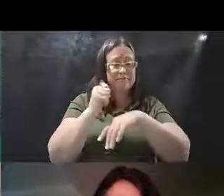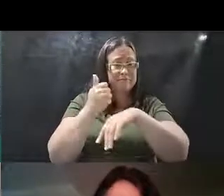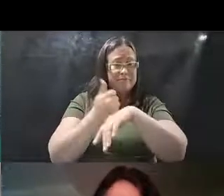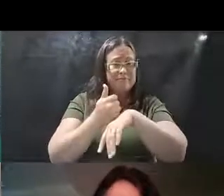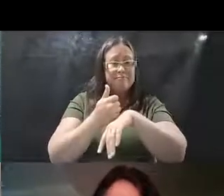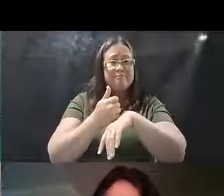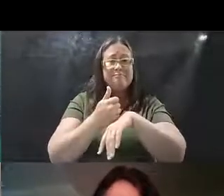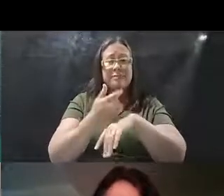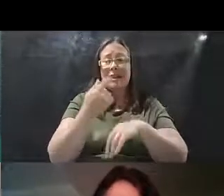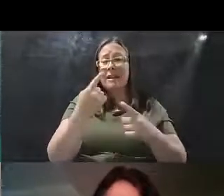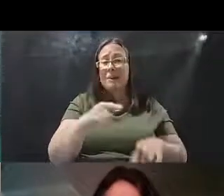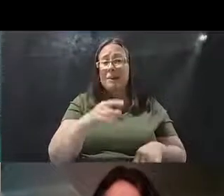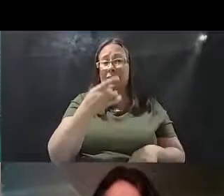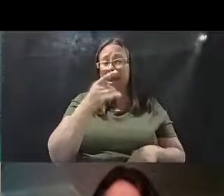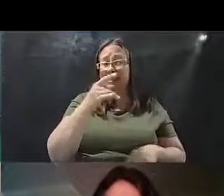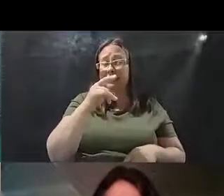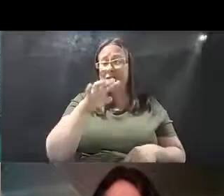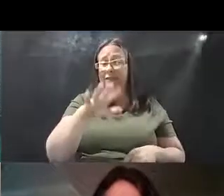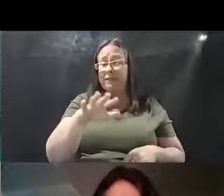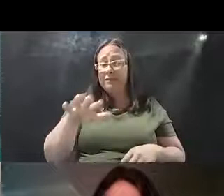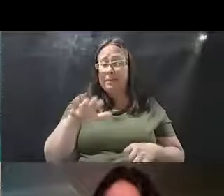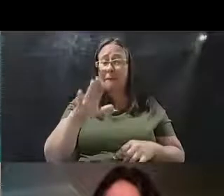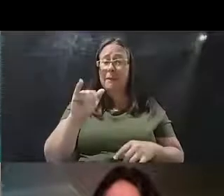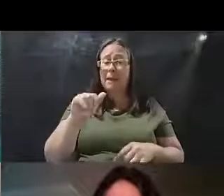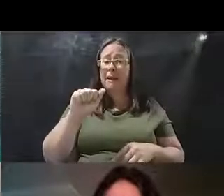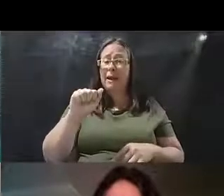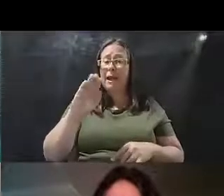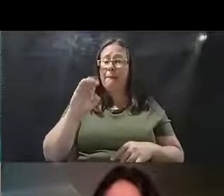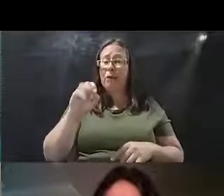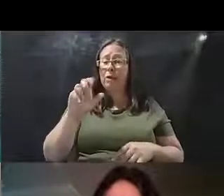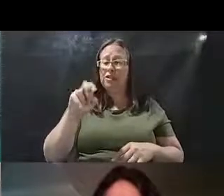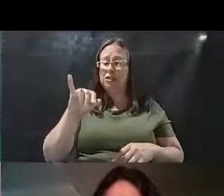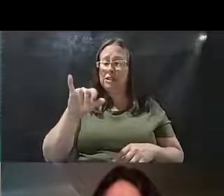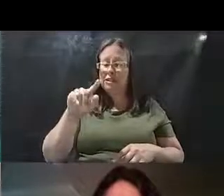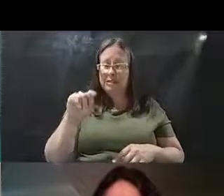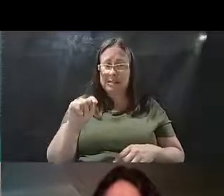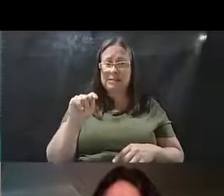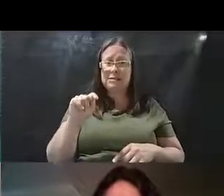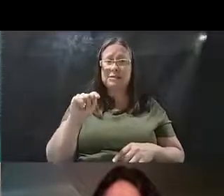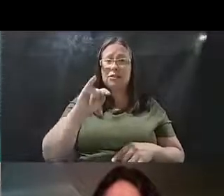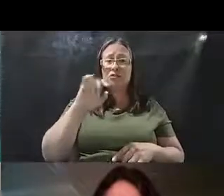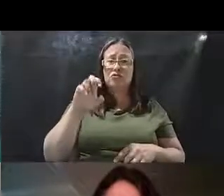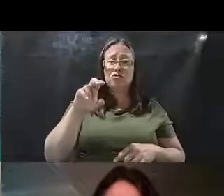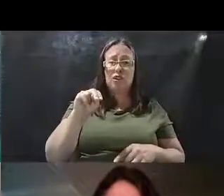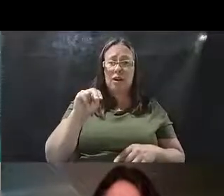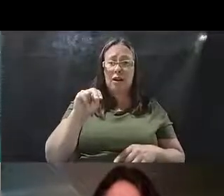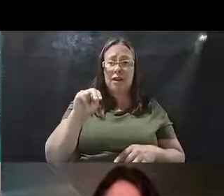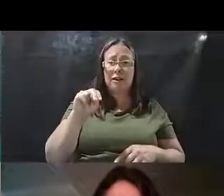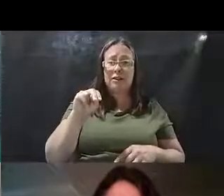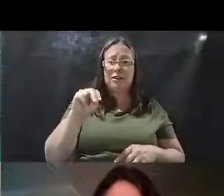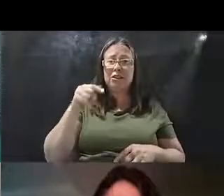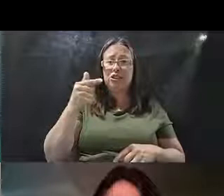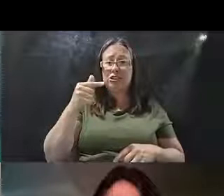in 1855 by an abolitionist, John G. Fee, who believed